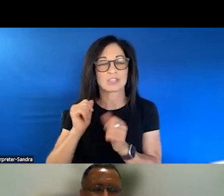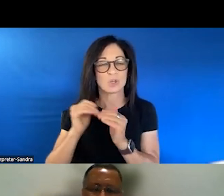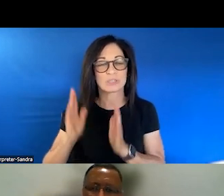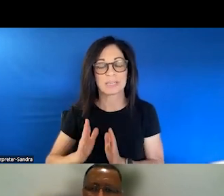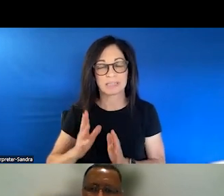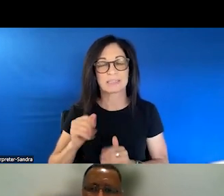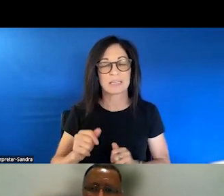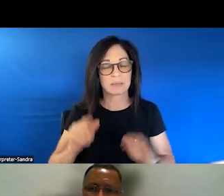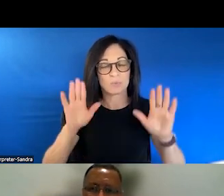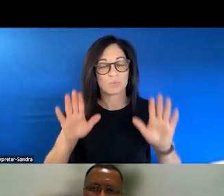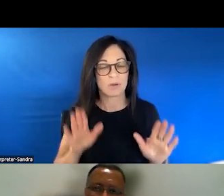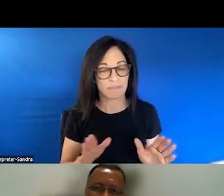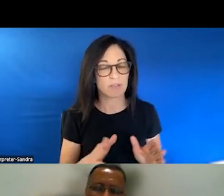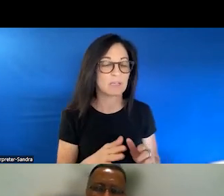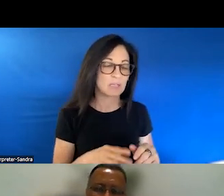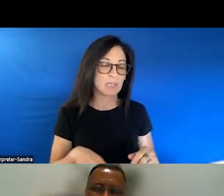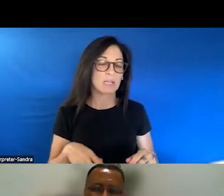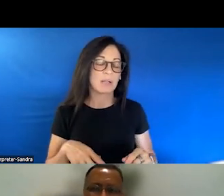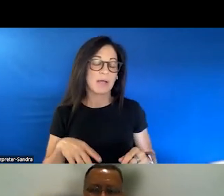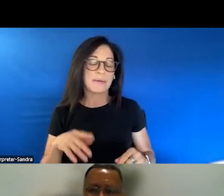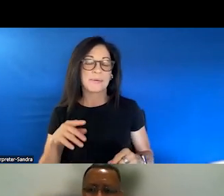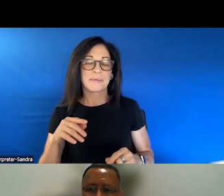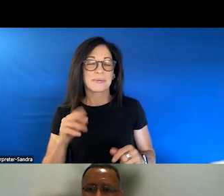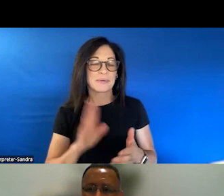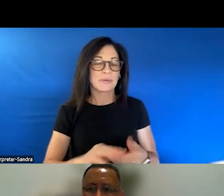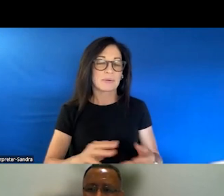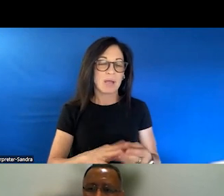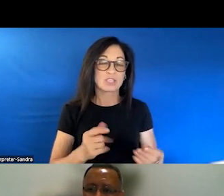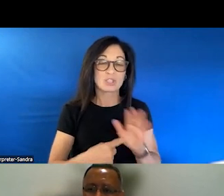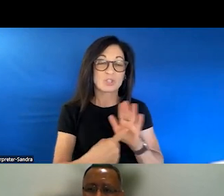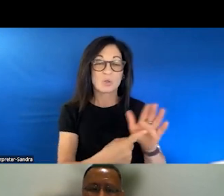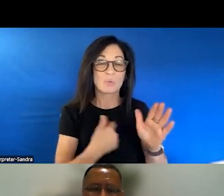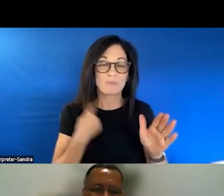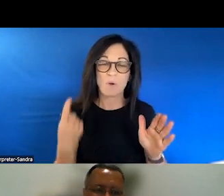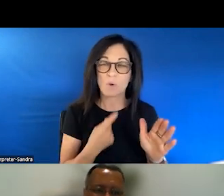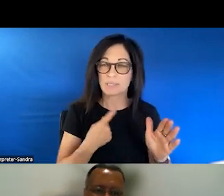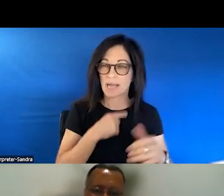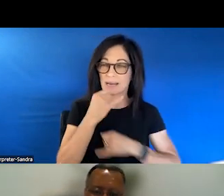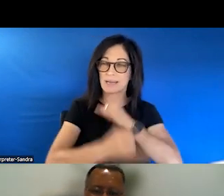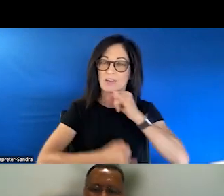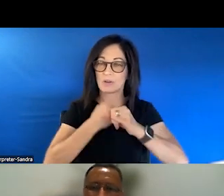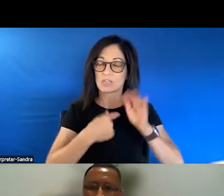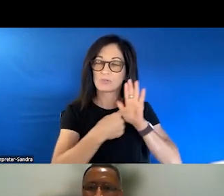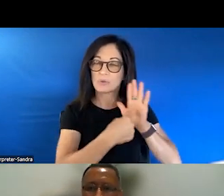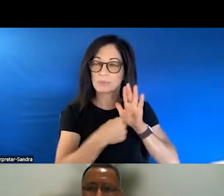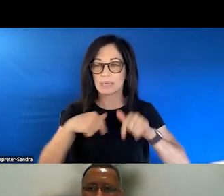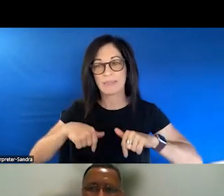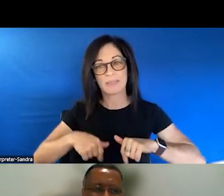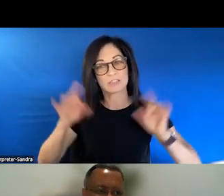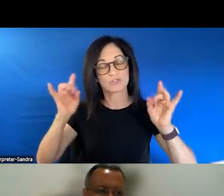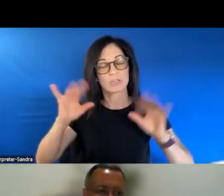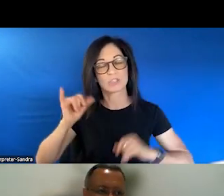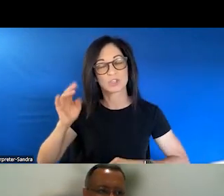also want to point out the fact that we've always had international representation in this crisis jam